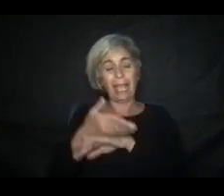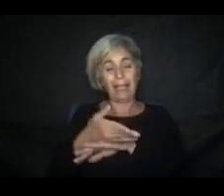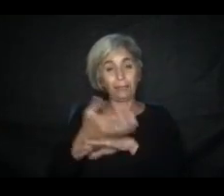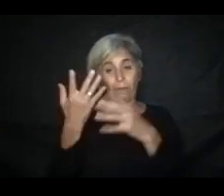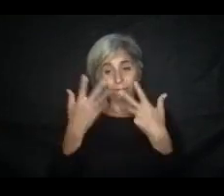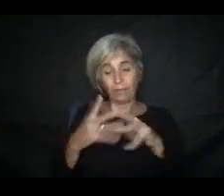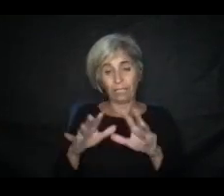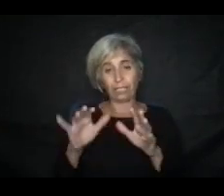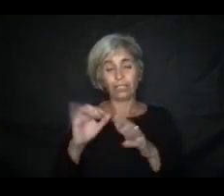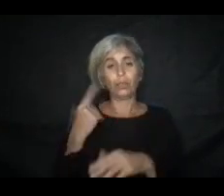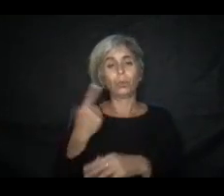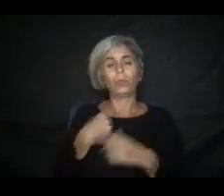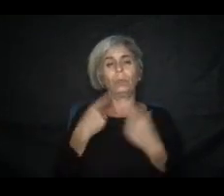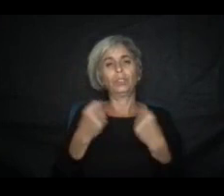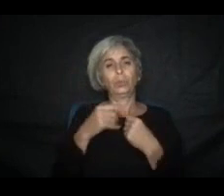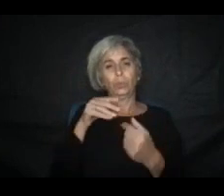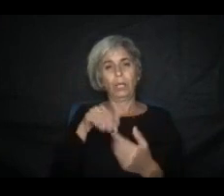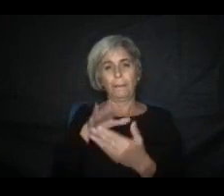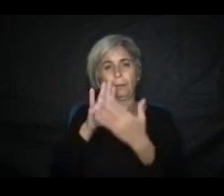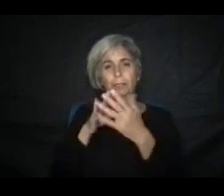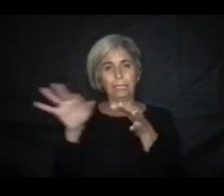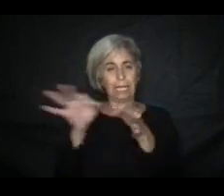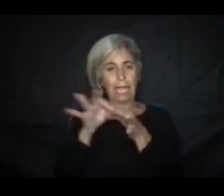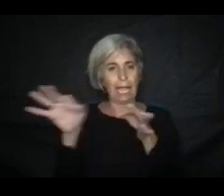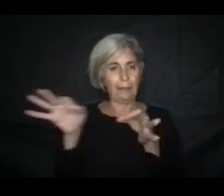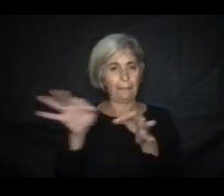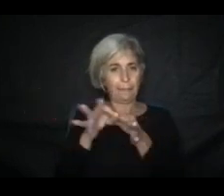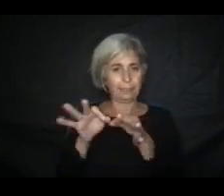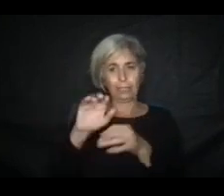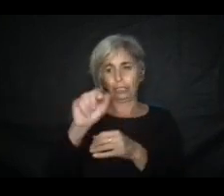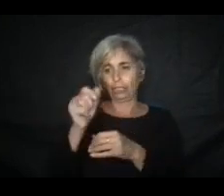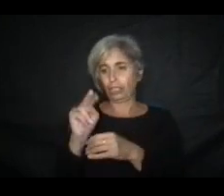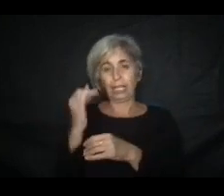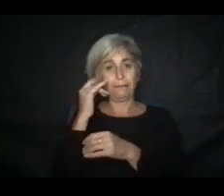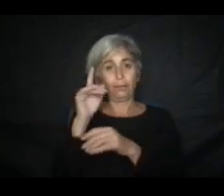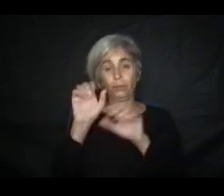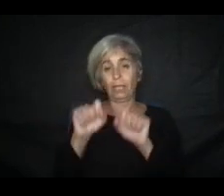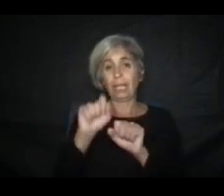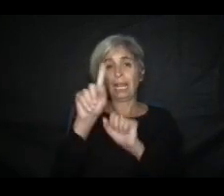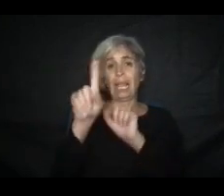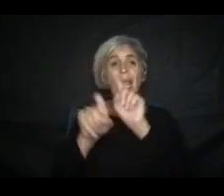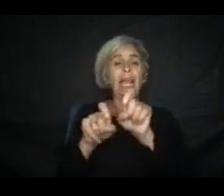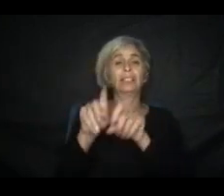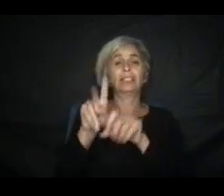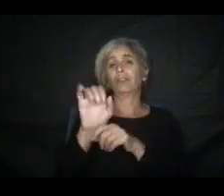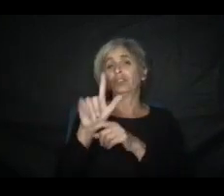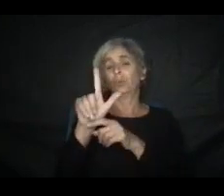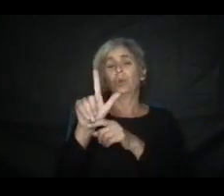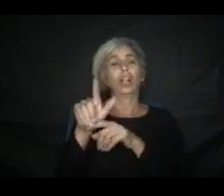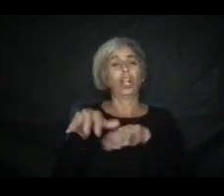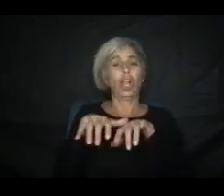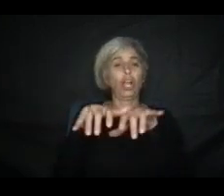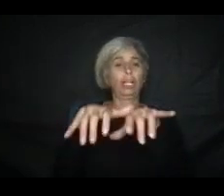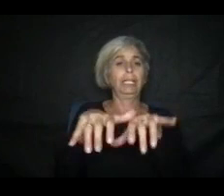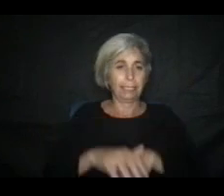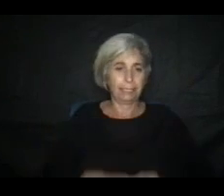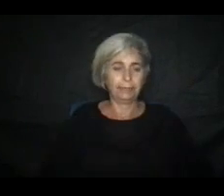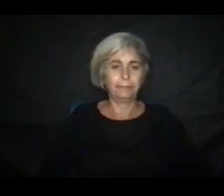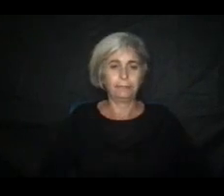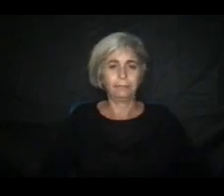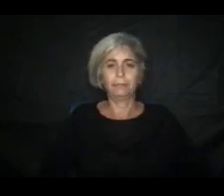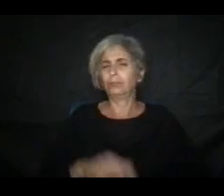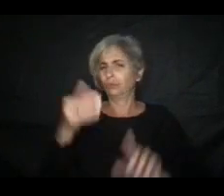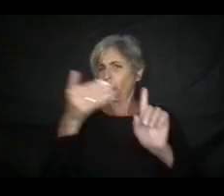do in-person comments, John, if you could then after that do our virtual audience. And just